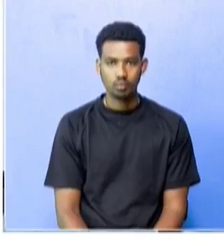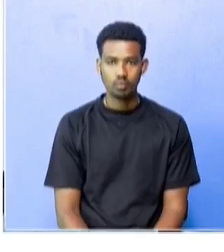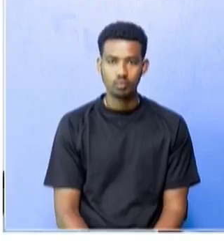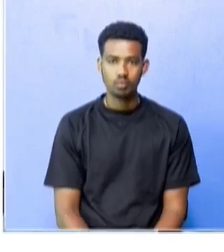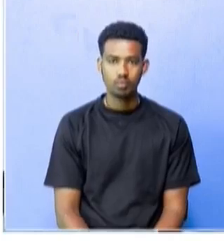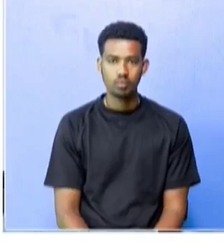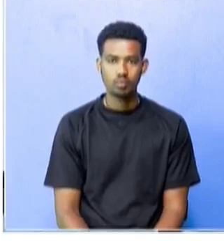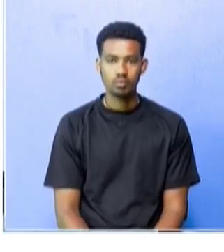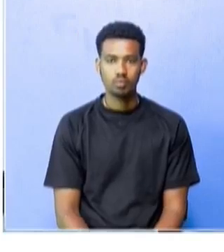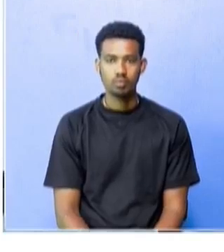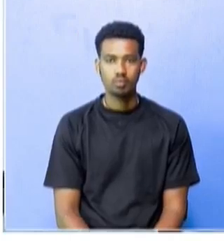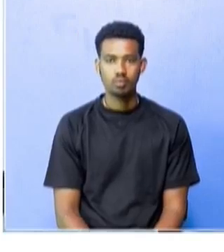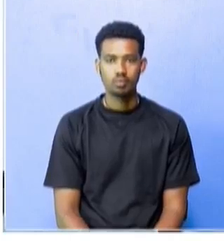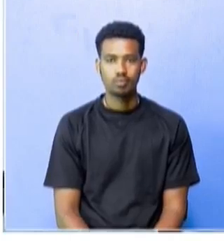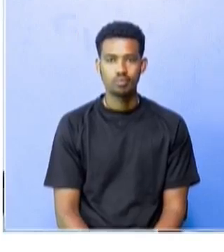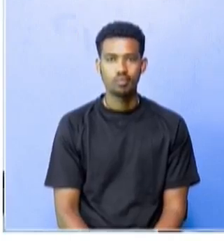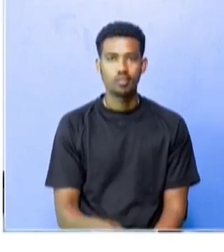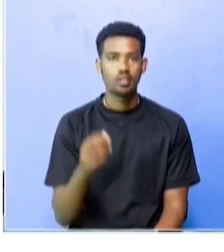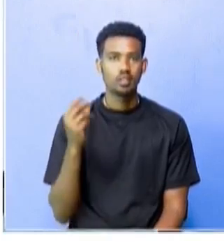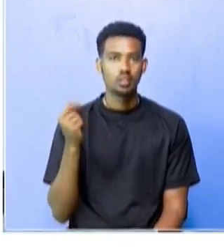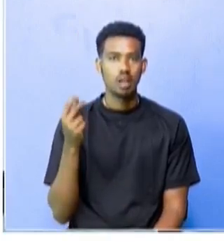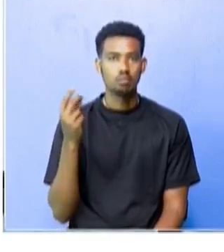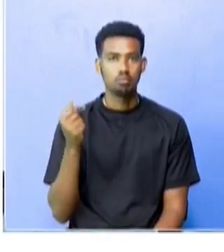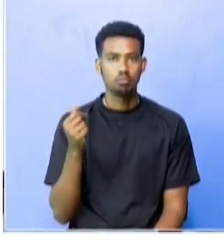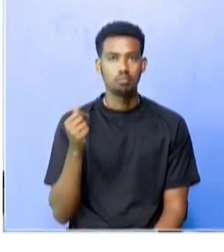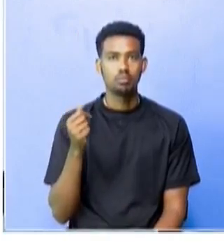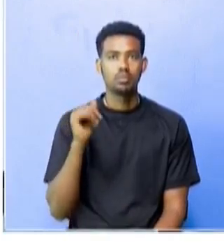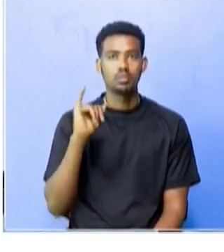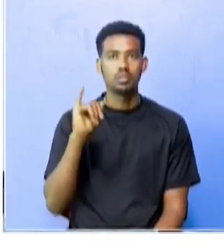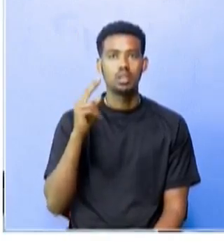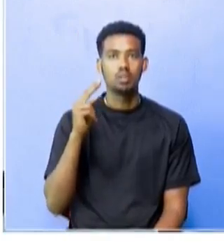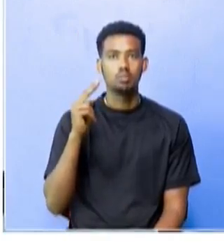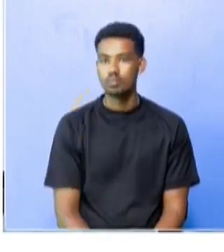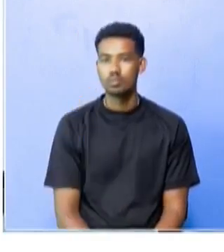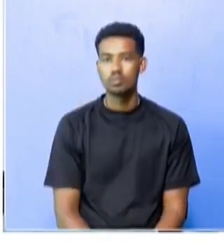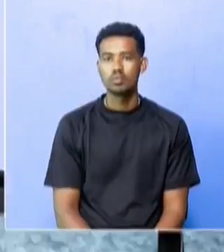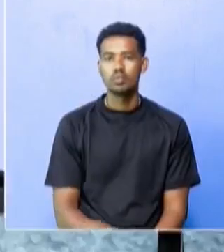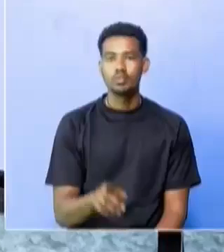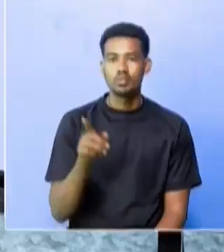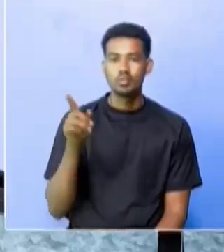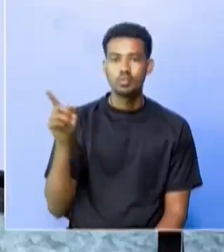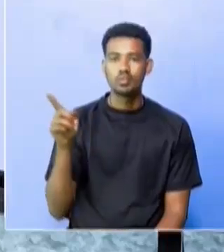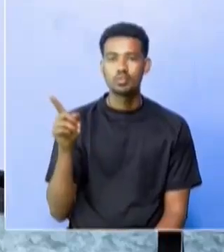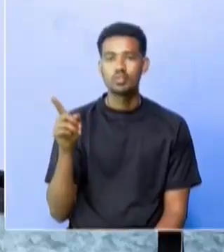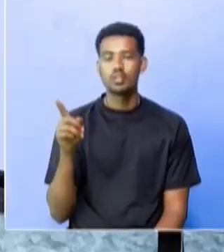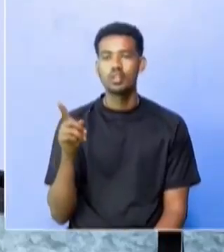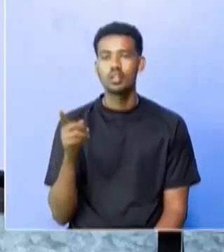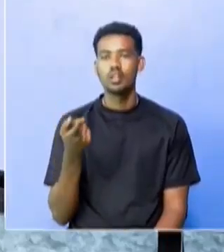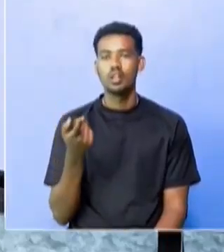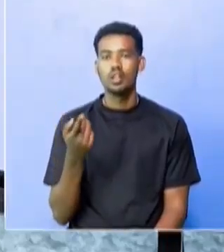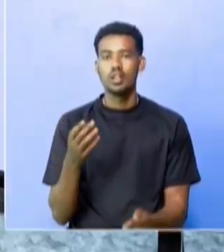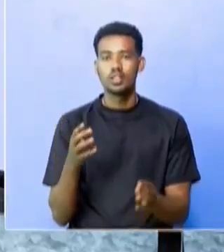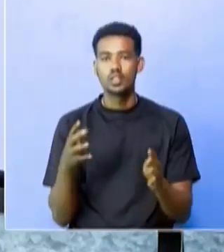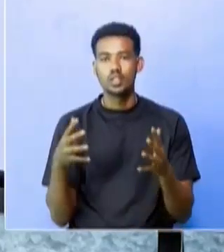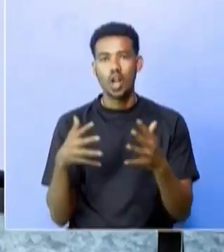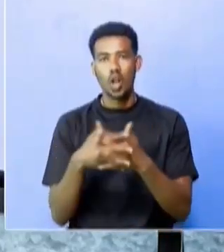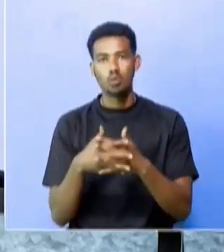Snap, snapping. So here is close,